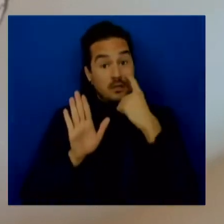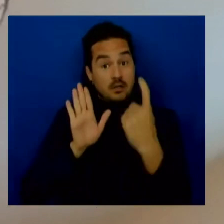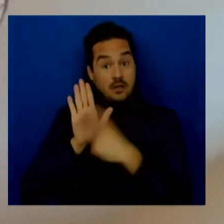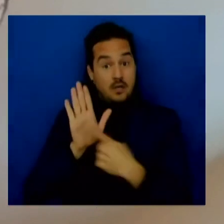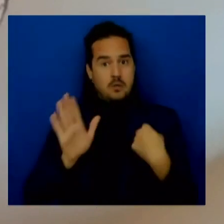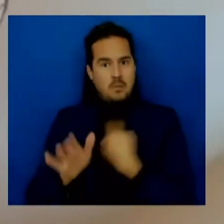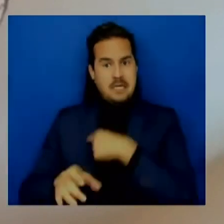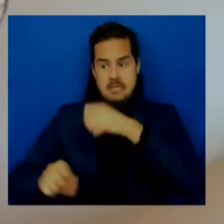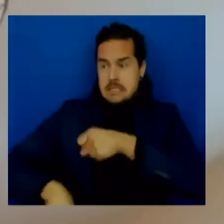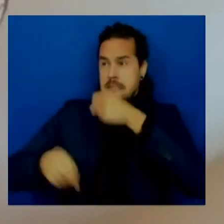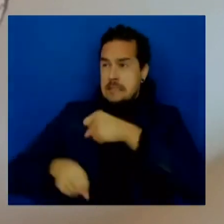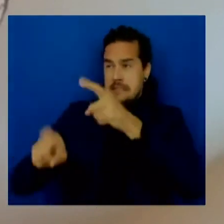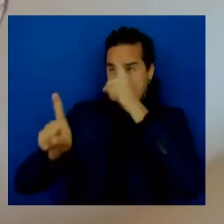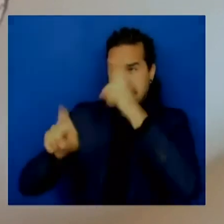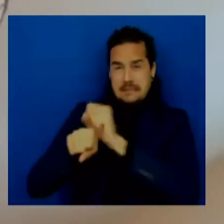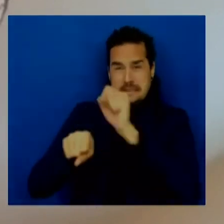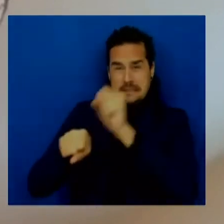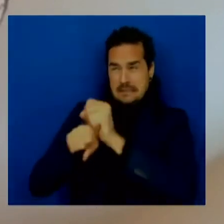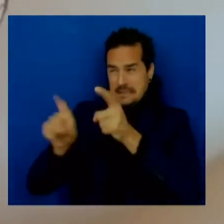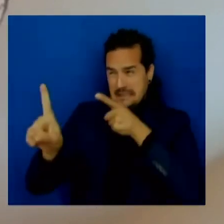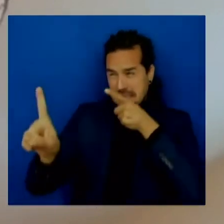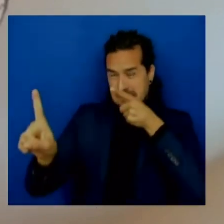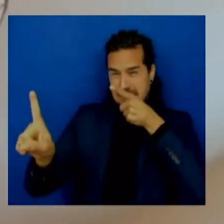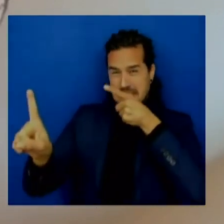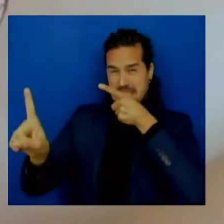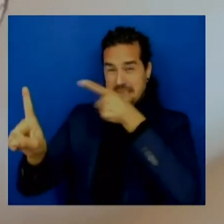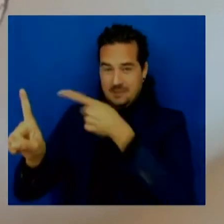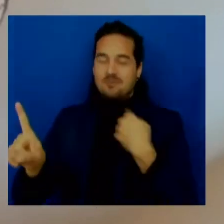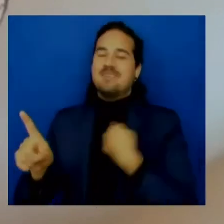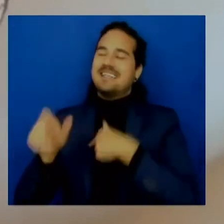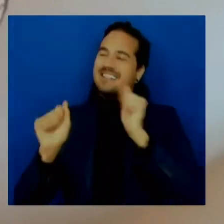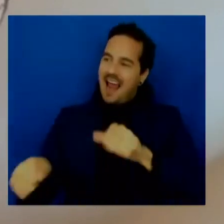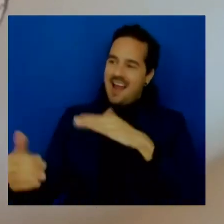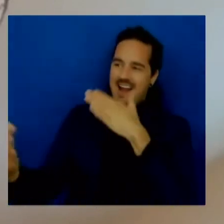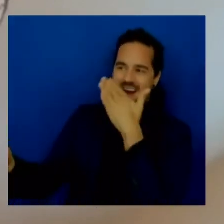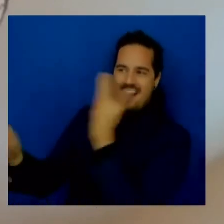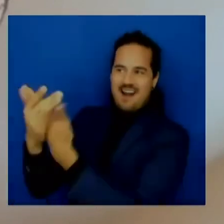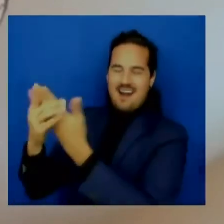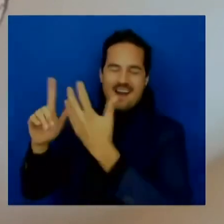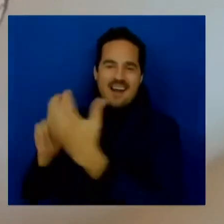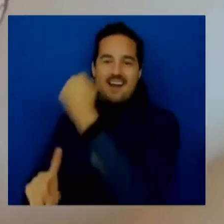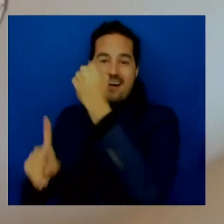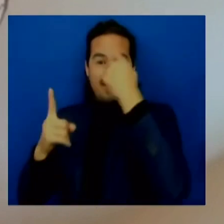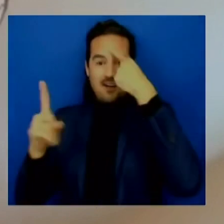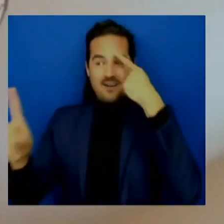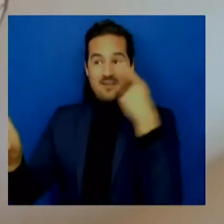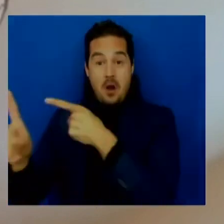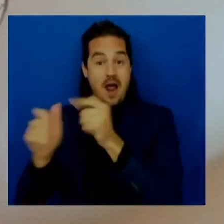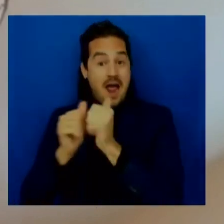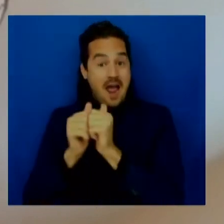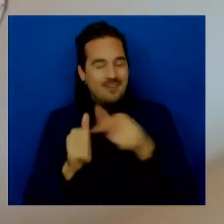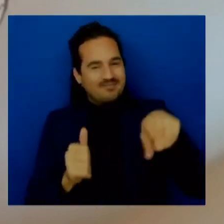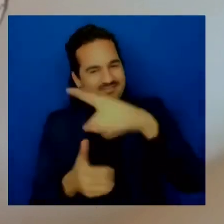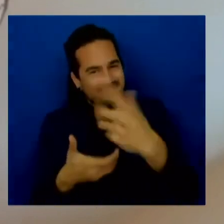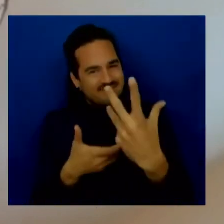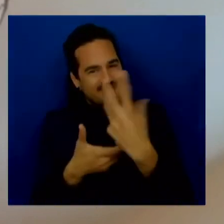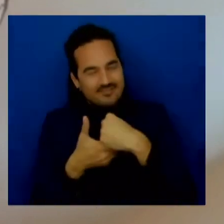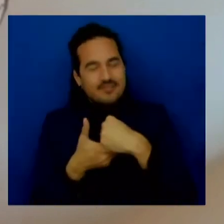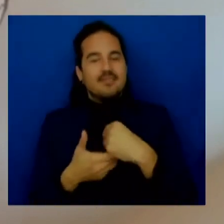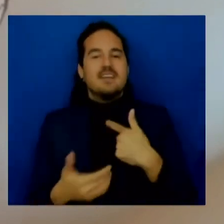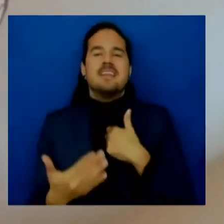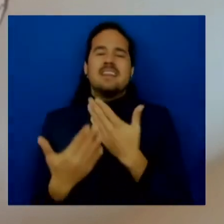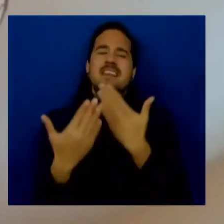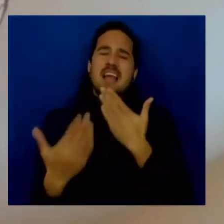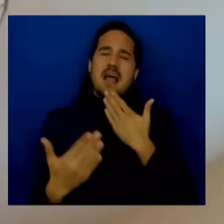policy director, Kimberly, my chief of staff, Nick, Misa, Eric, Chris Woods, I just want to thank you for being part of